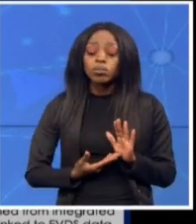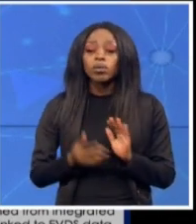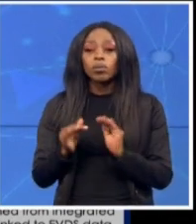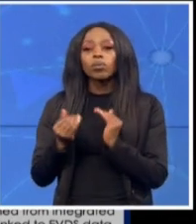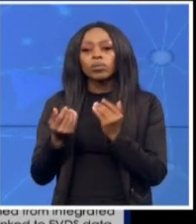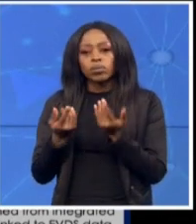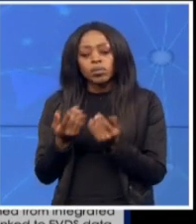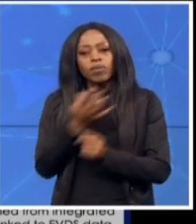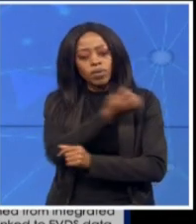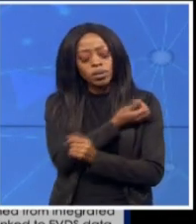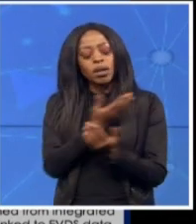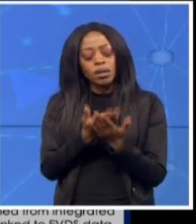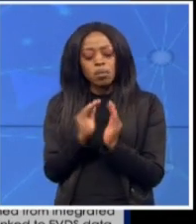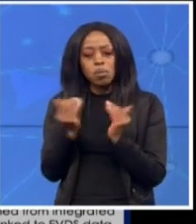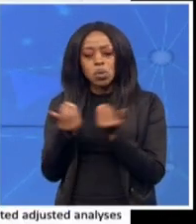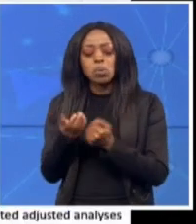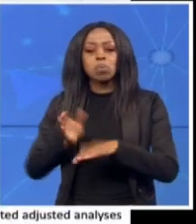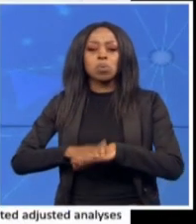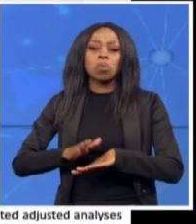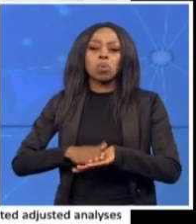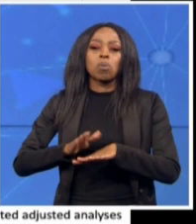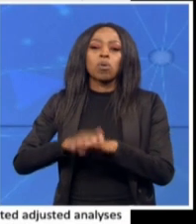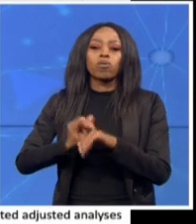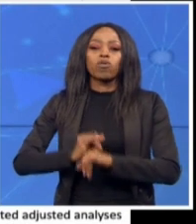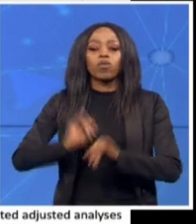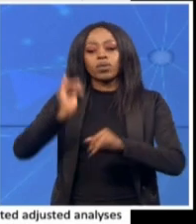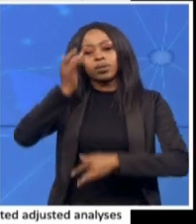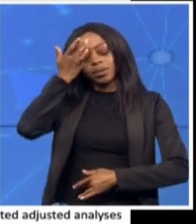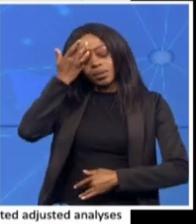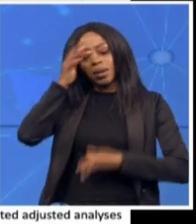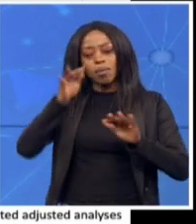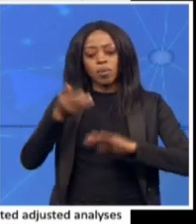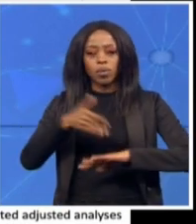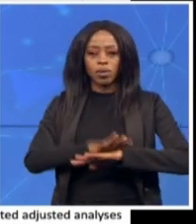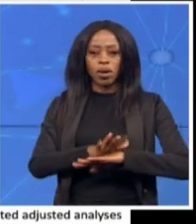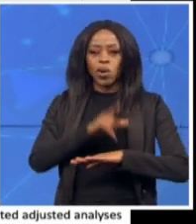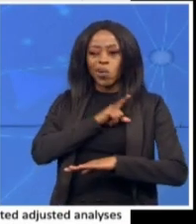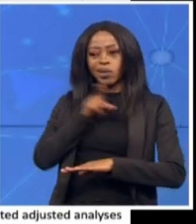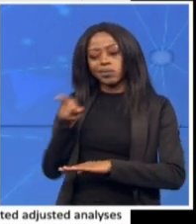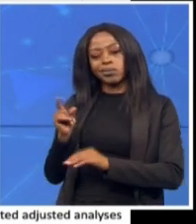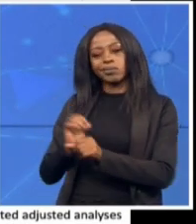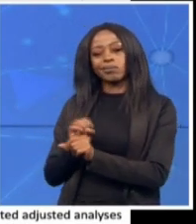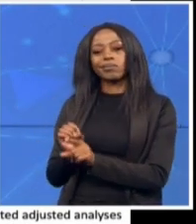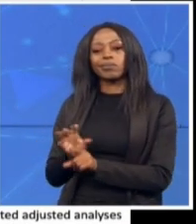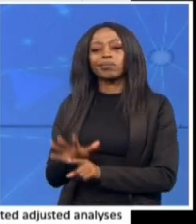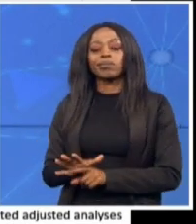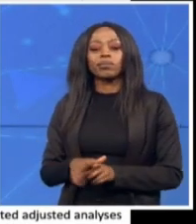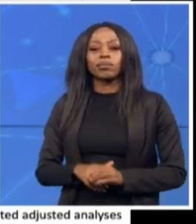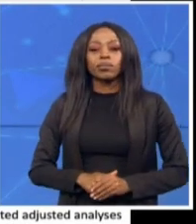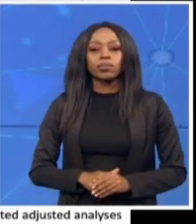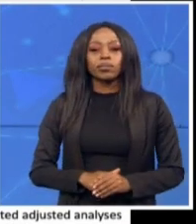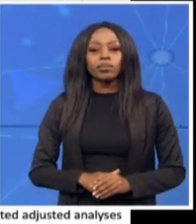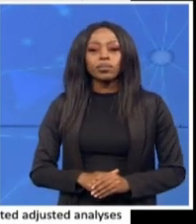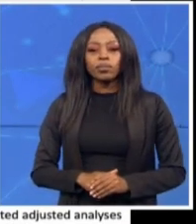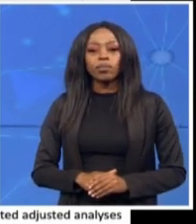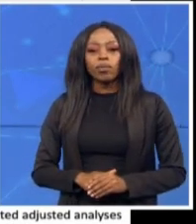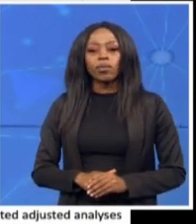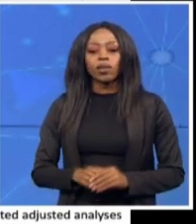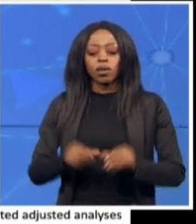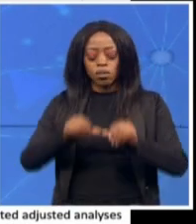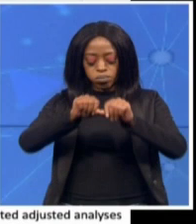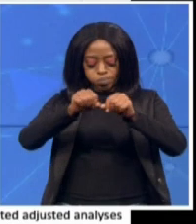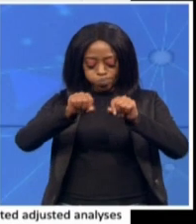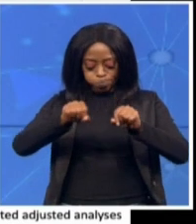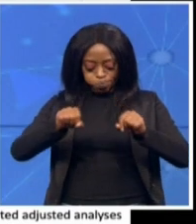severe disease and people dying from COVID. And then we've also broken this down now in terms of those deaths. Just